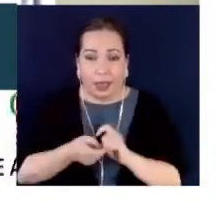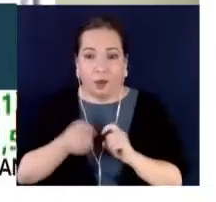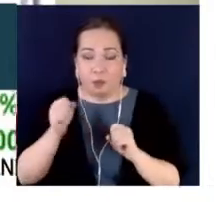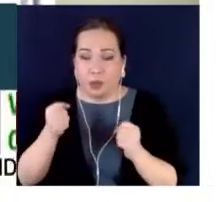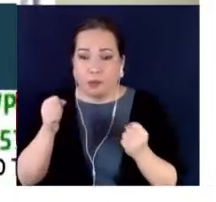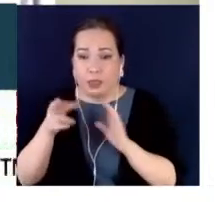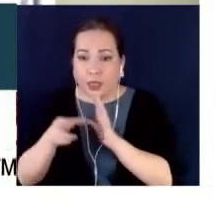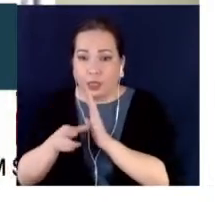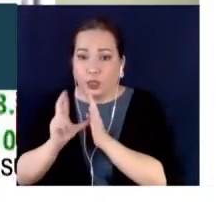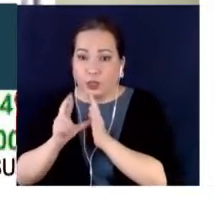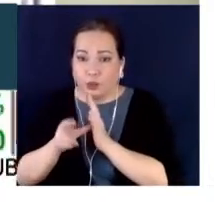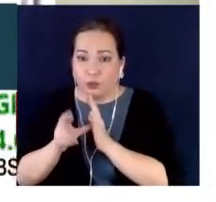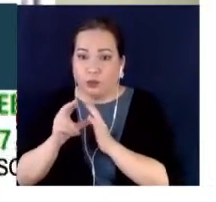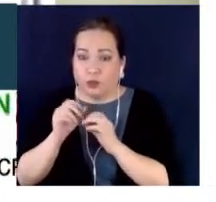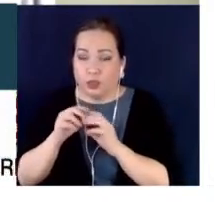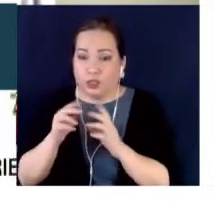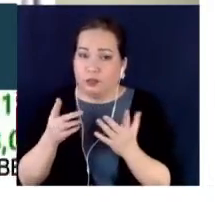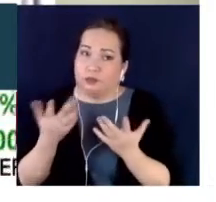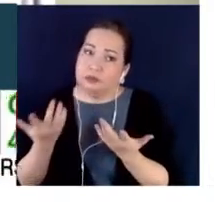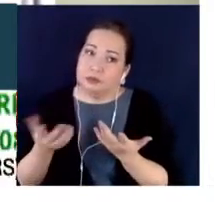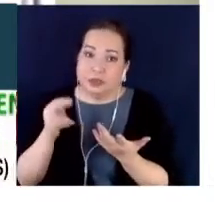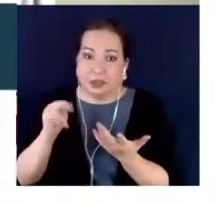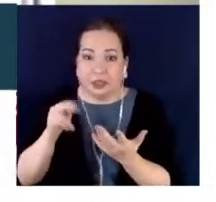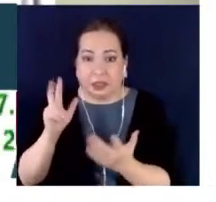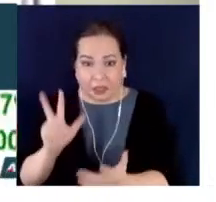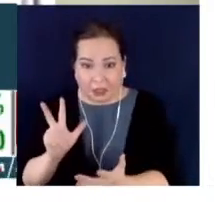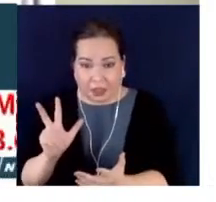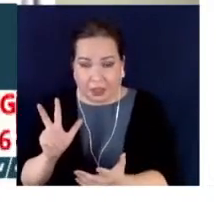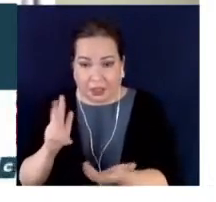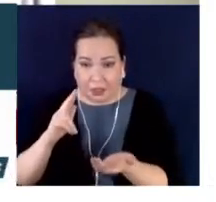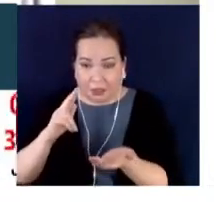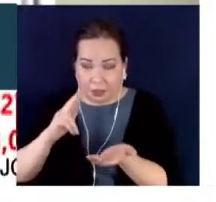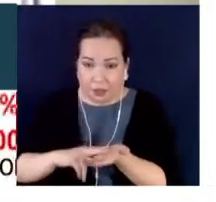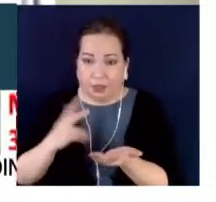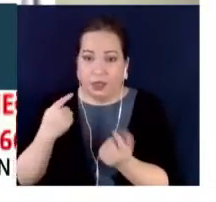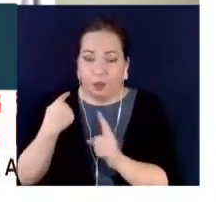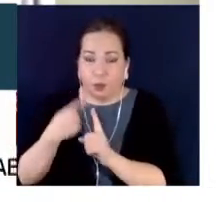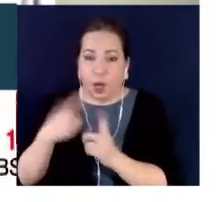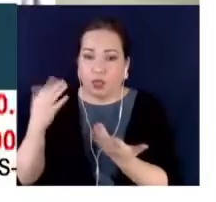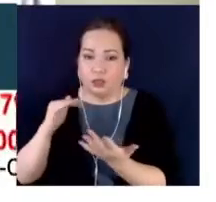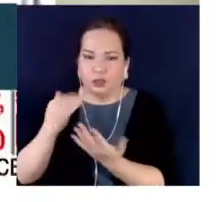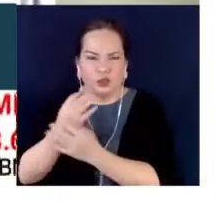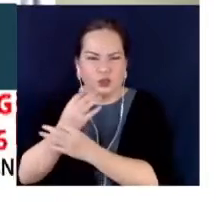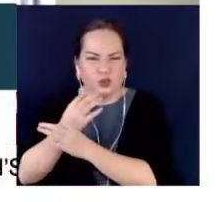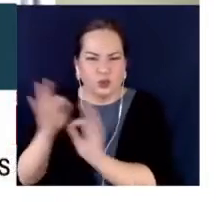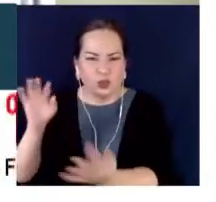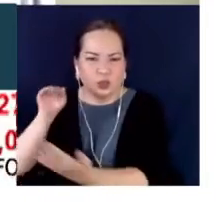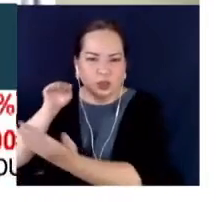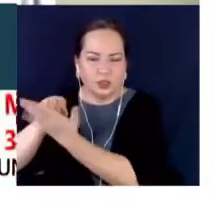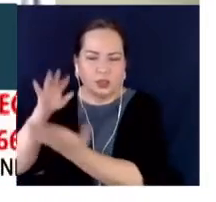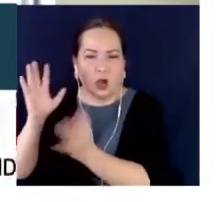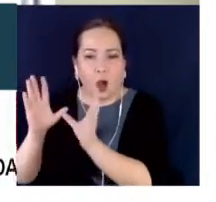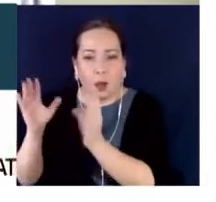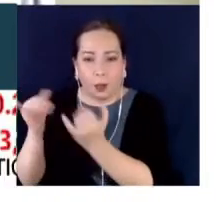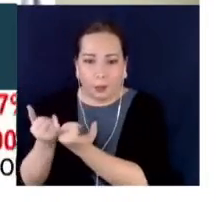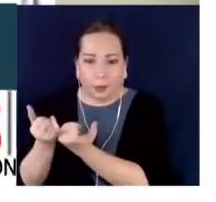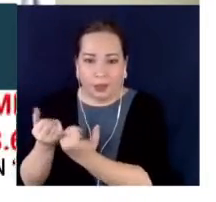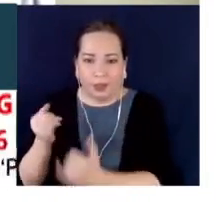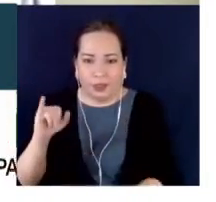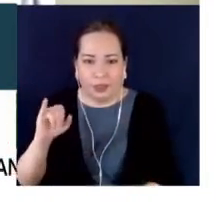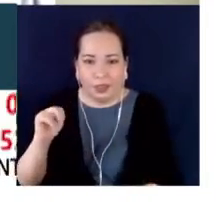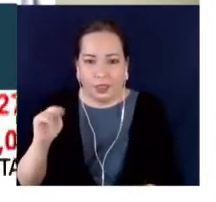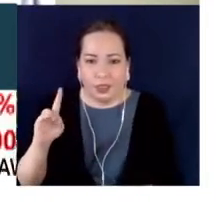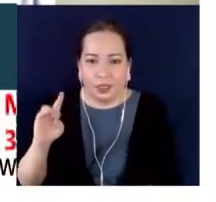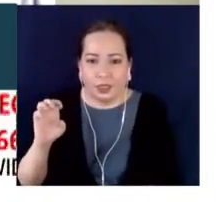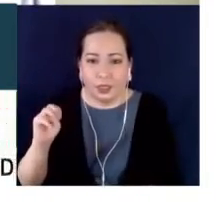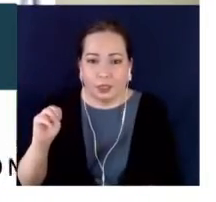a tripartite is really needed. So we have to look at the indemnification law if a tripartite is needed. But in the end,